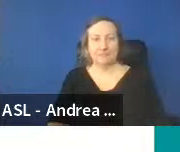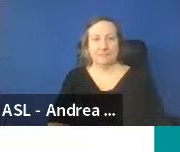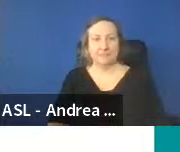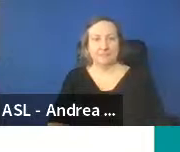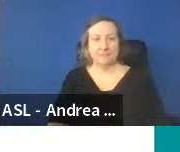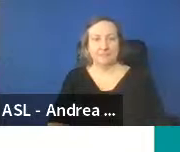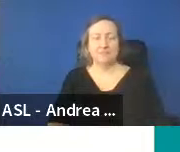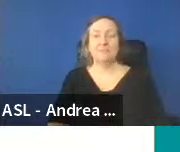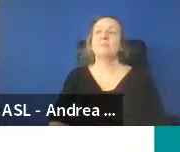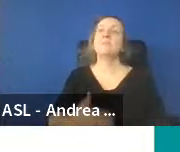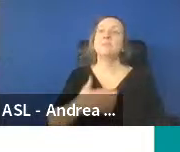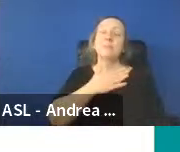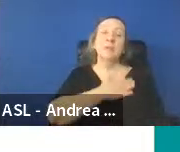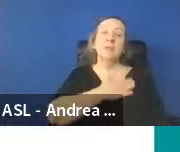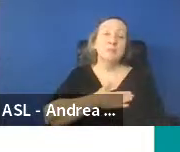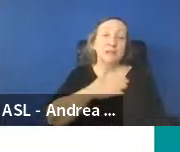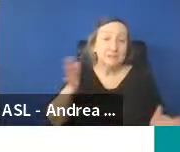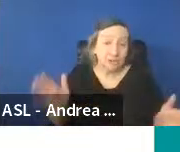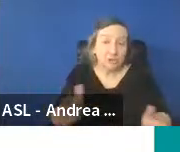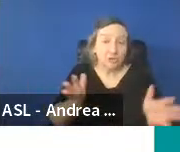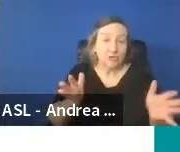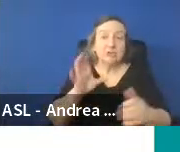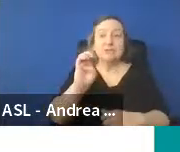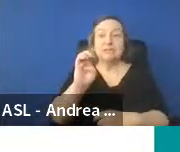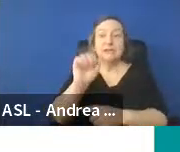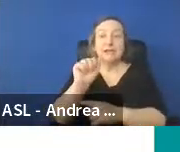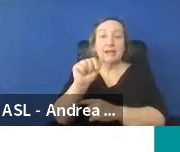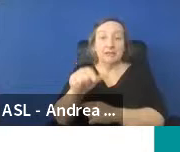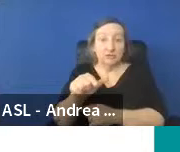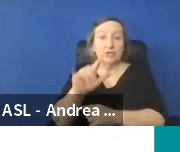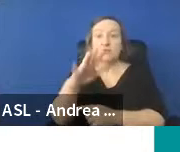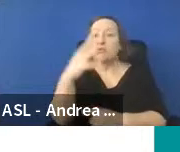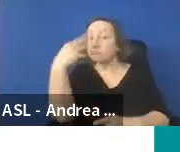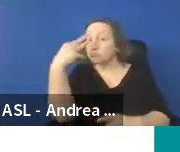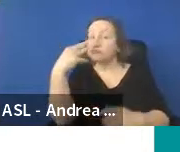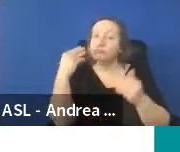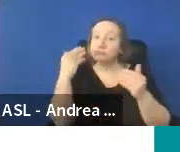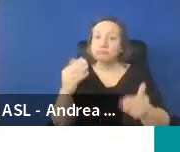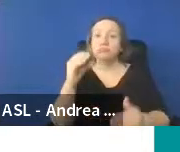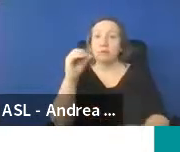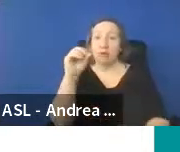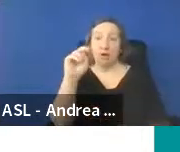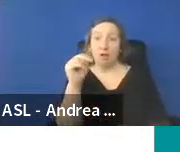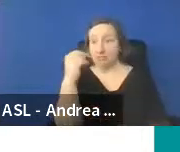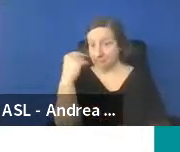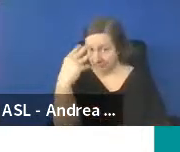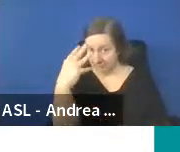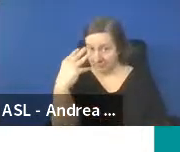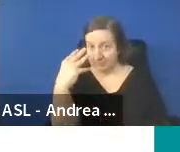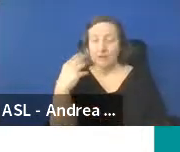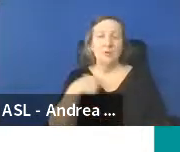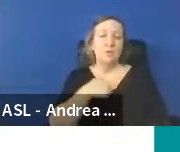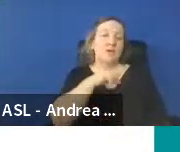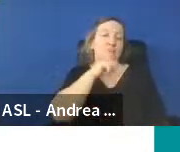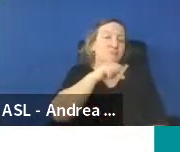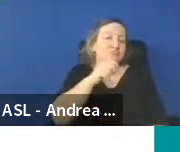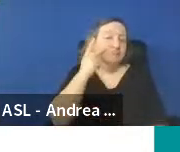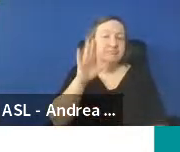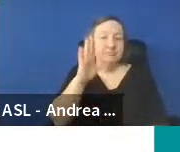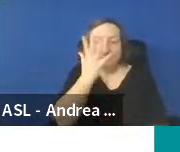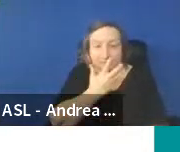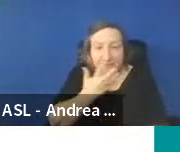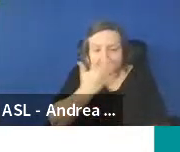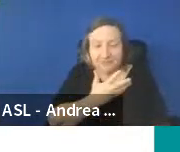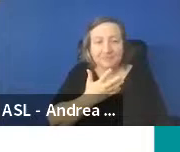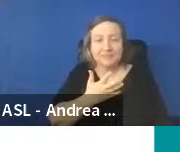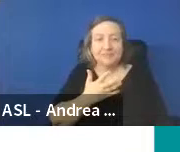So please, we encourage EAG members to turn on your video. We love to see your faces. It is